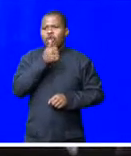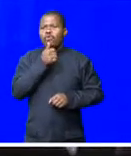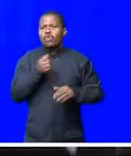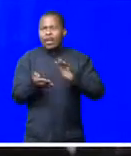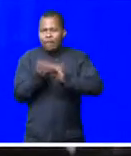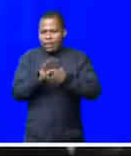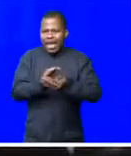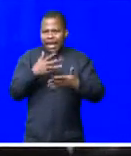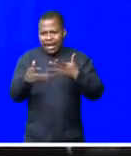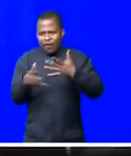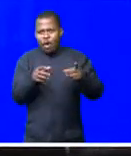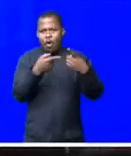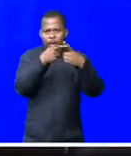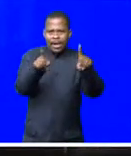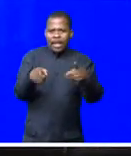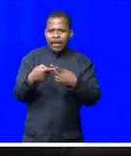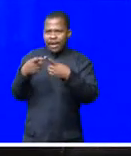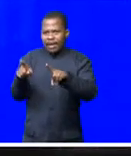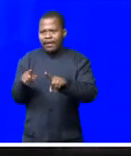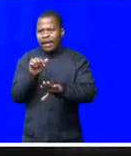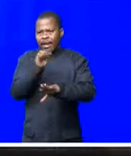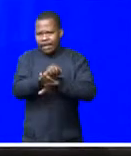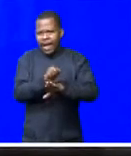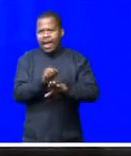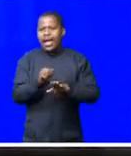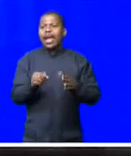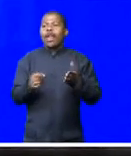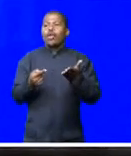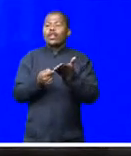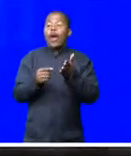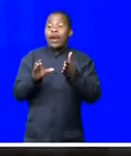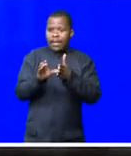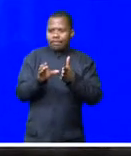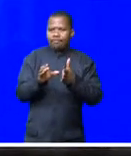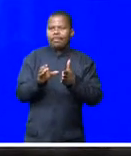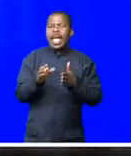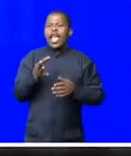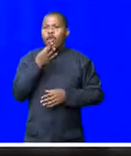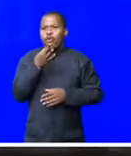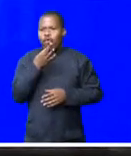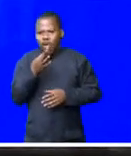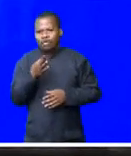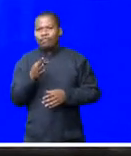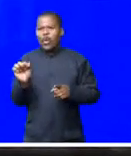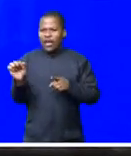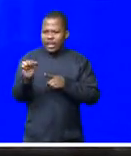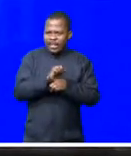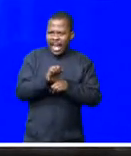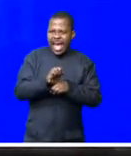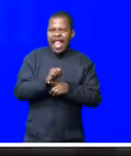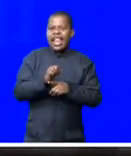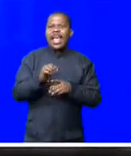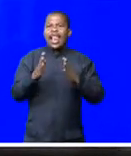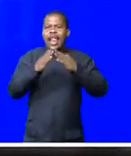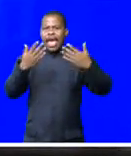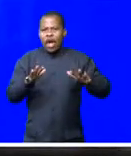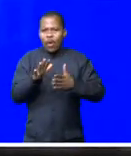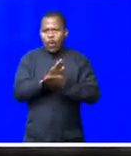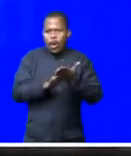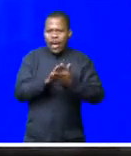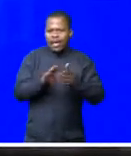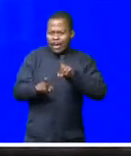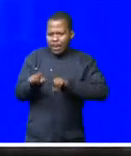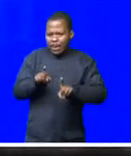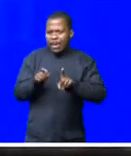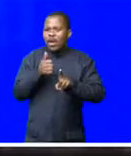lwekukhuthata insha ukuthi itiphilise ngekuthatha lokulahliwe kusebenziswa kabusha ukuthi kungathengiswe lalo abanye batiphilise ngato kufaka